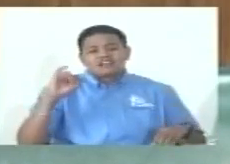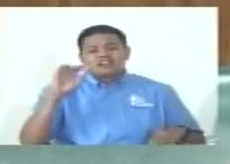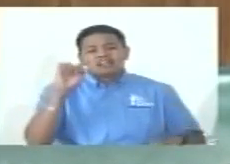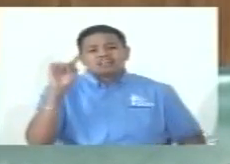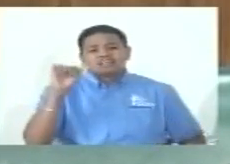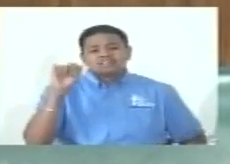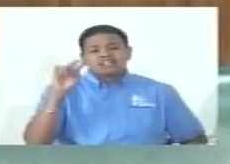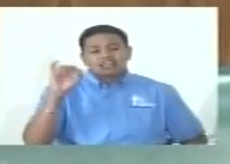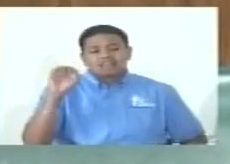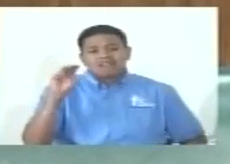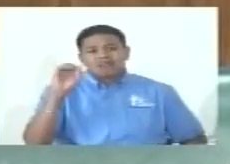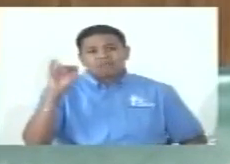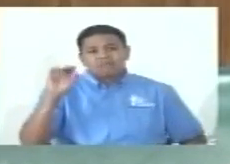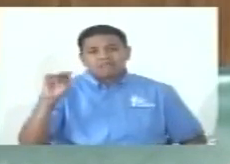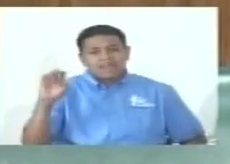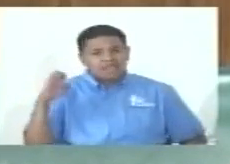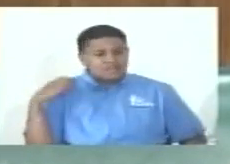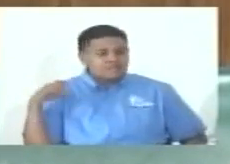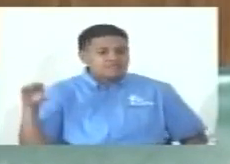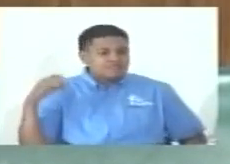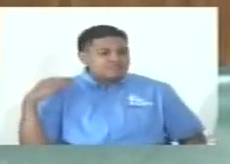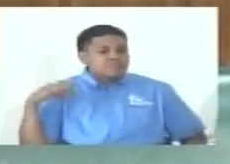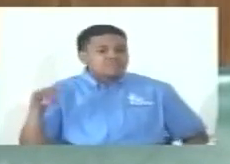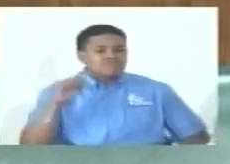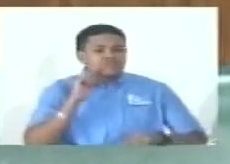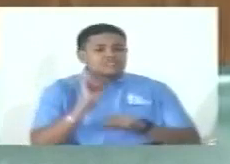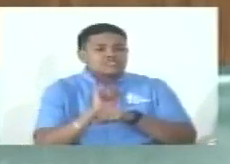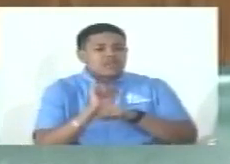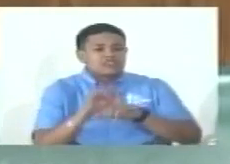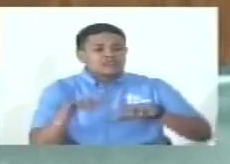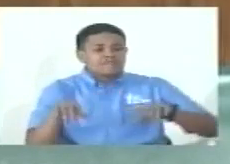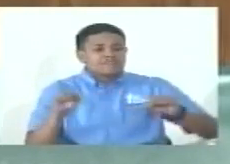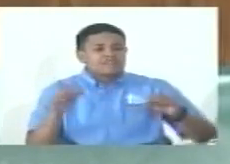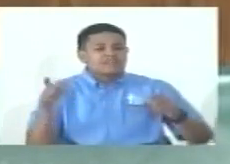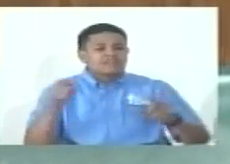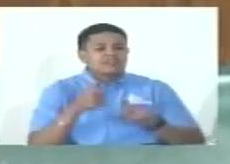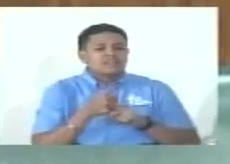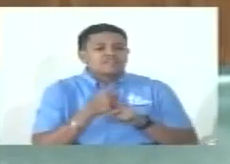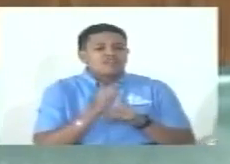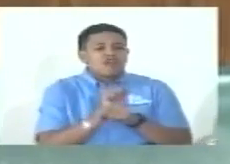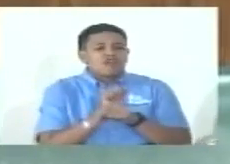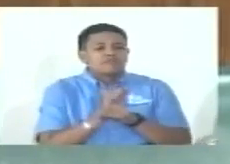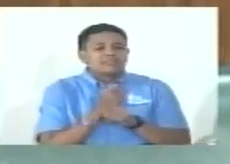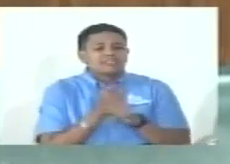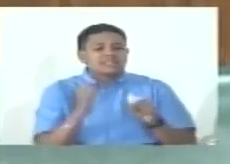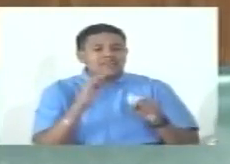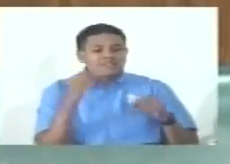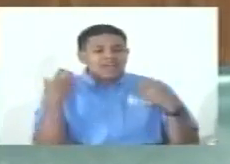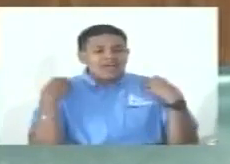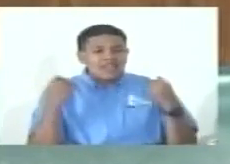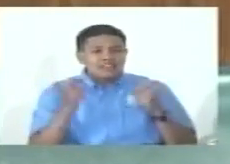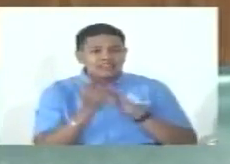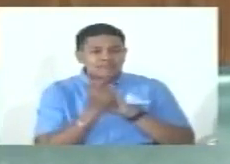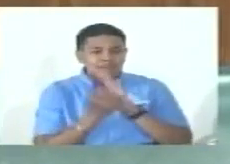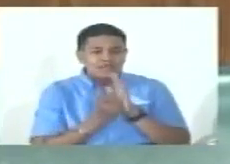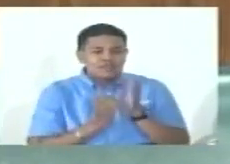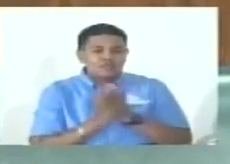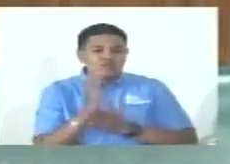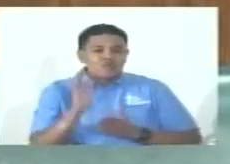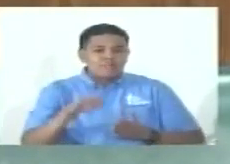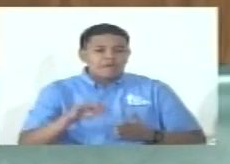Xavier Mayne the task of taking the Occupation Safety and Health Bill to the